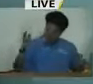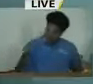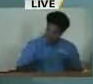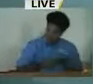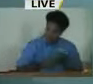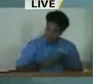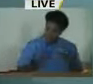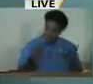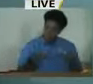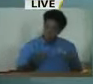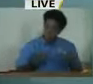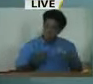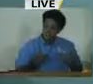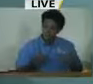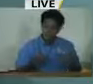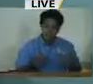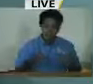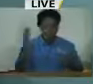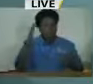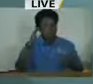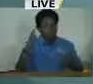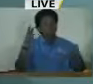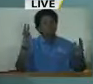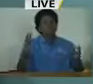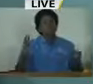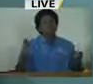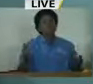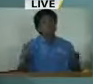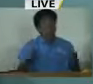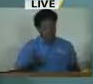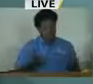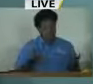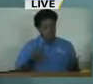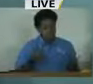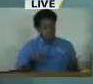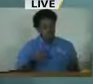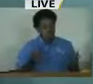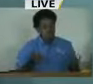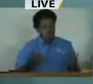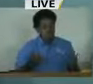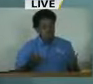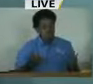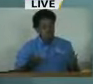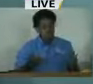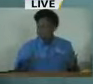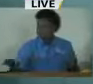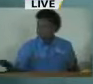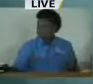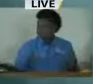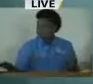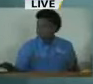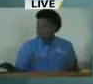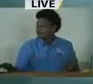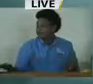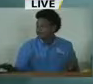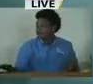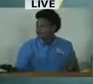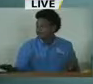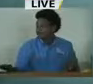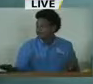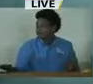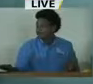Members, there's no other issue before us today. Excuse me, members, just a moment.